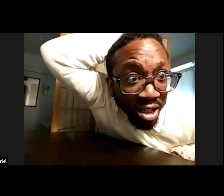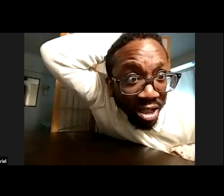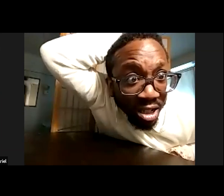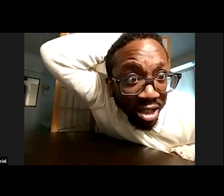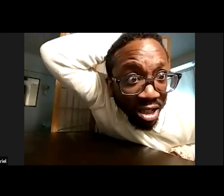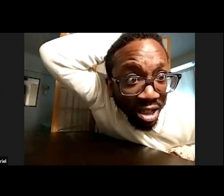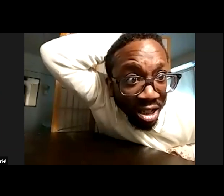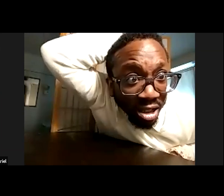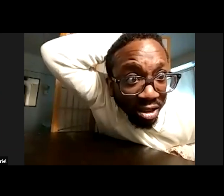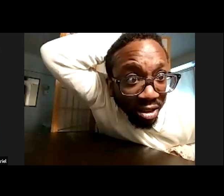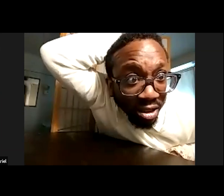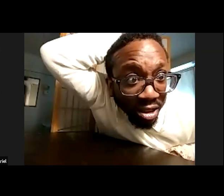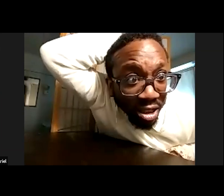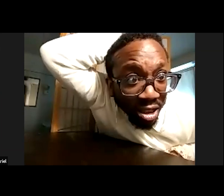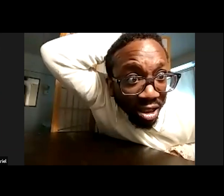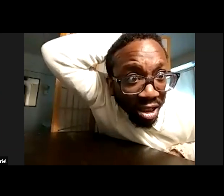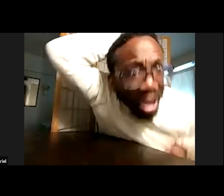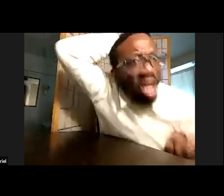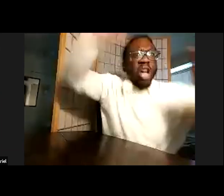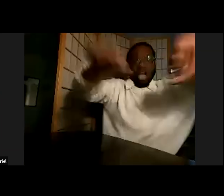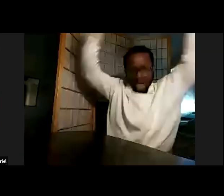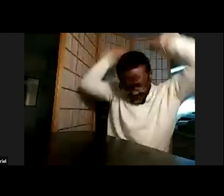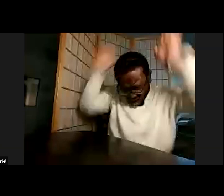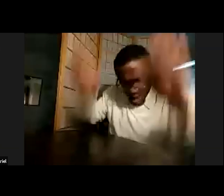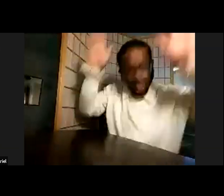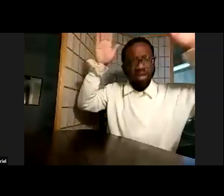Before the time be out, no more.